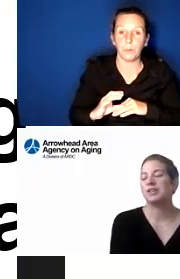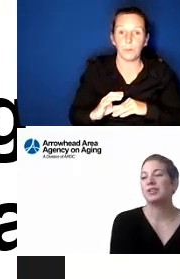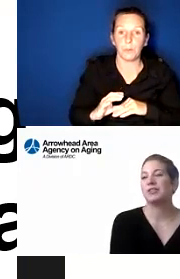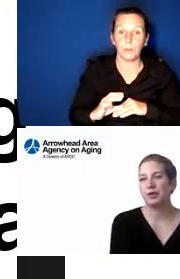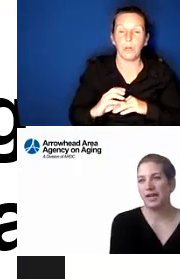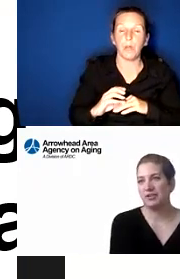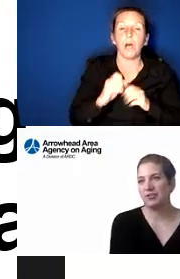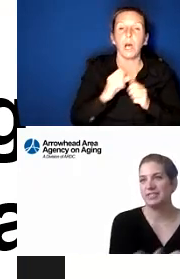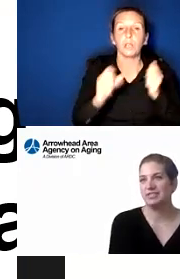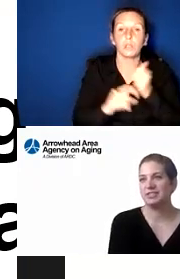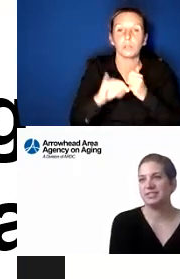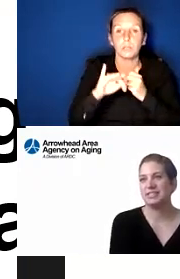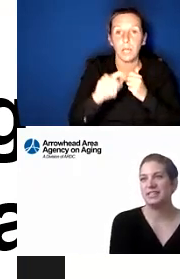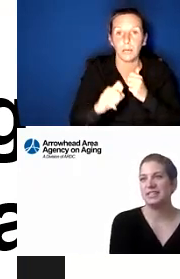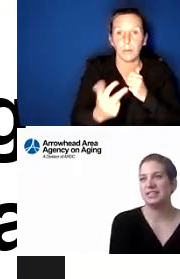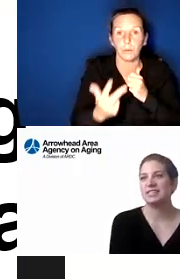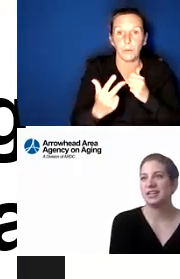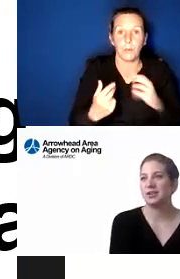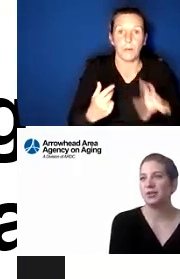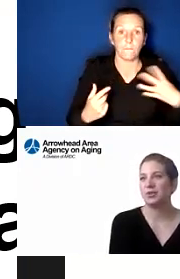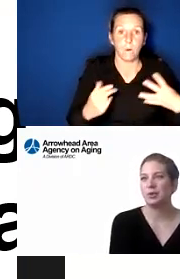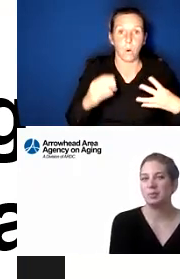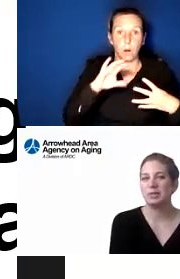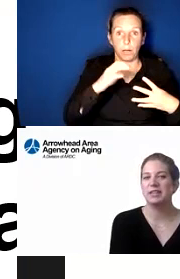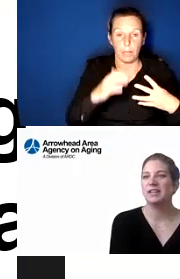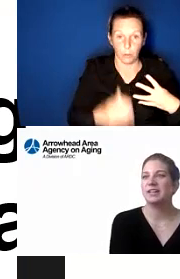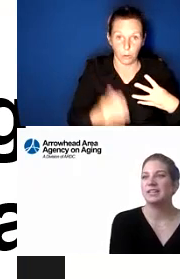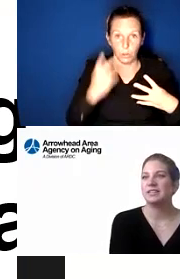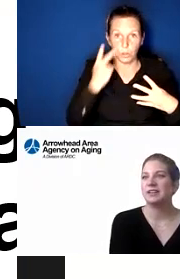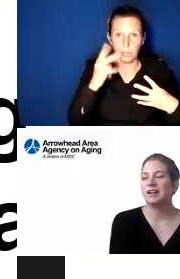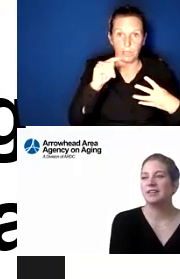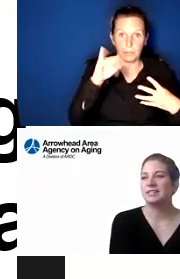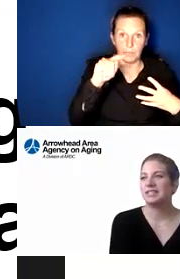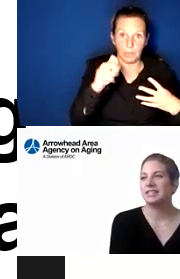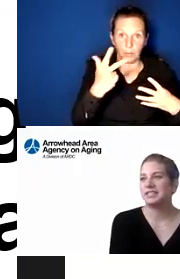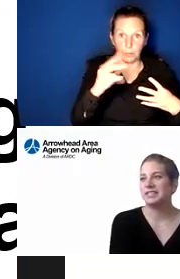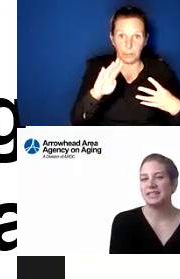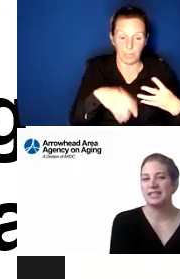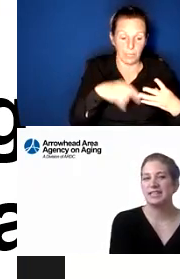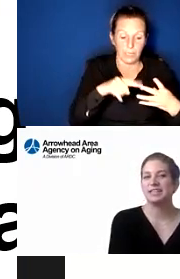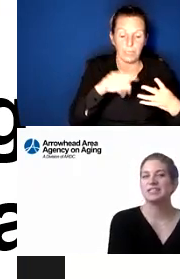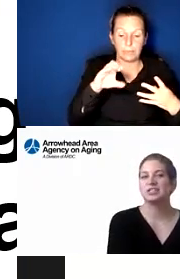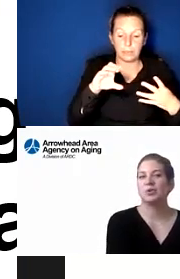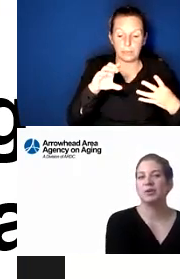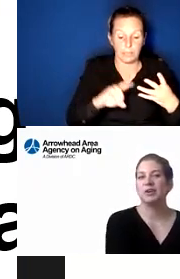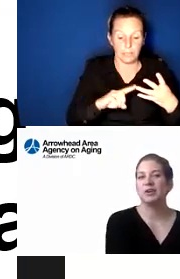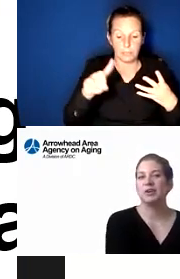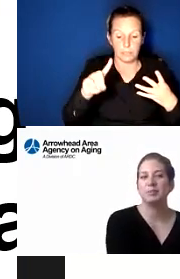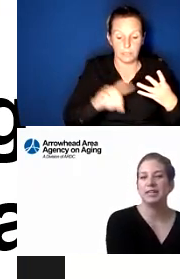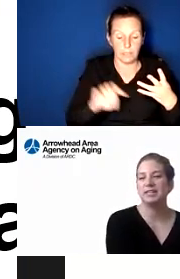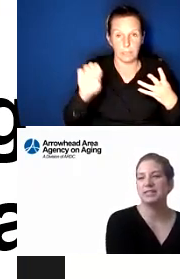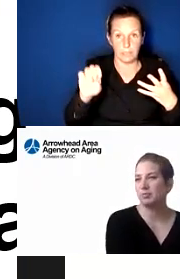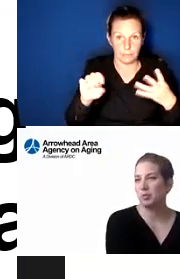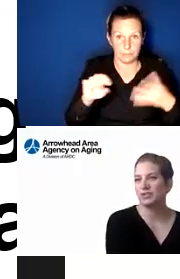Title III, there are 4 categories, and you can see that it's Title 3B, C, D, and E. So